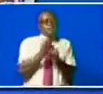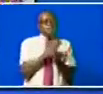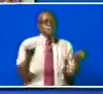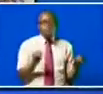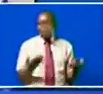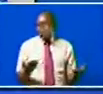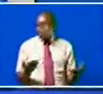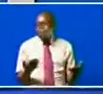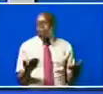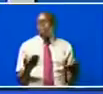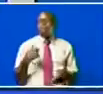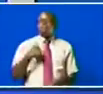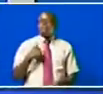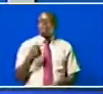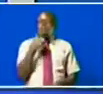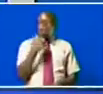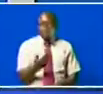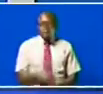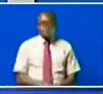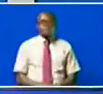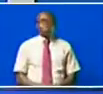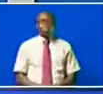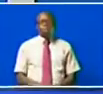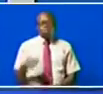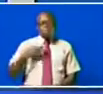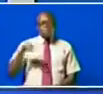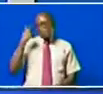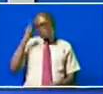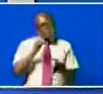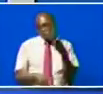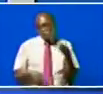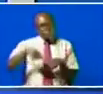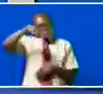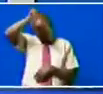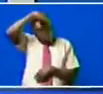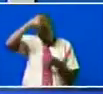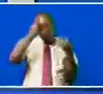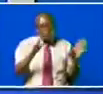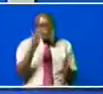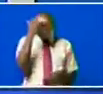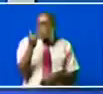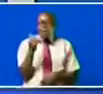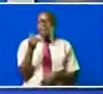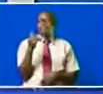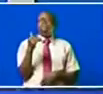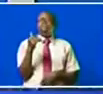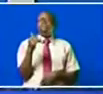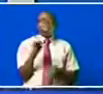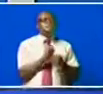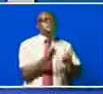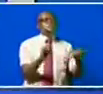happens? Okay, I'm just going to say, a whole lot of people think like, I have a degree. Why do I need to go and